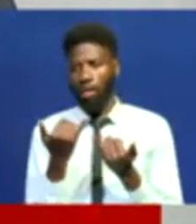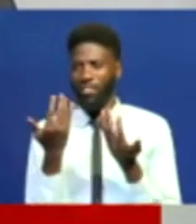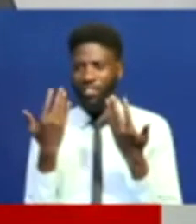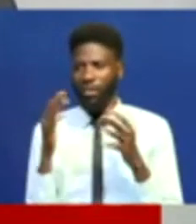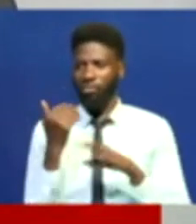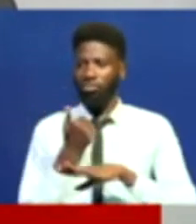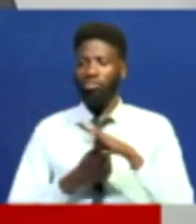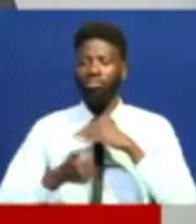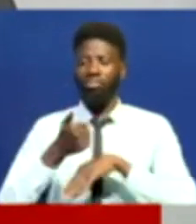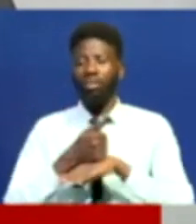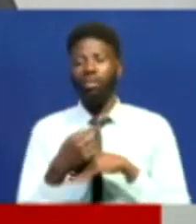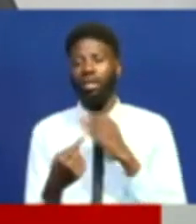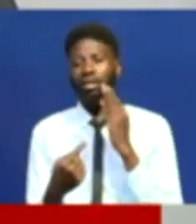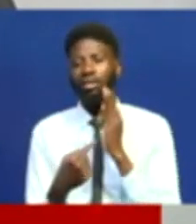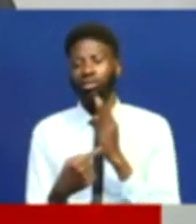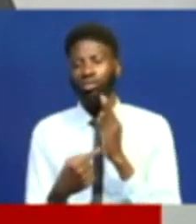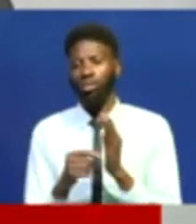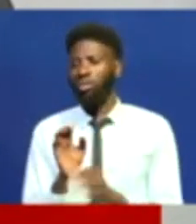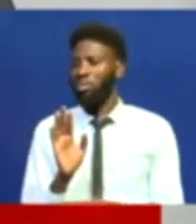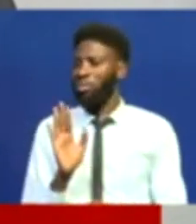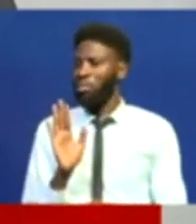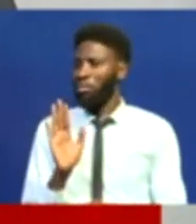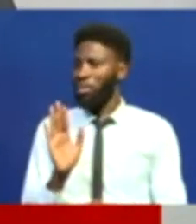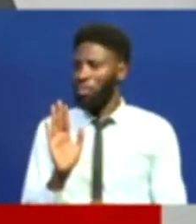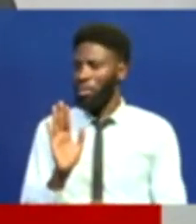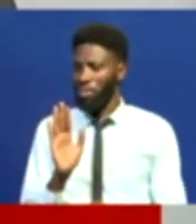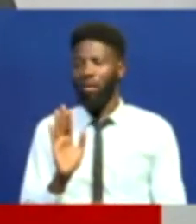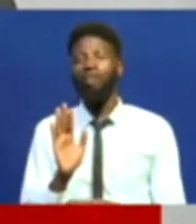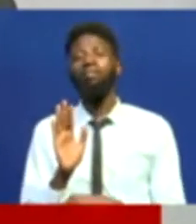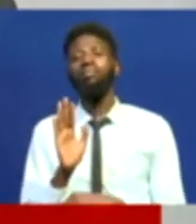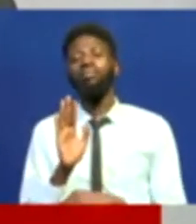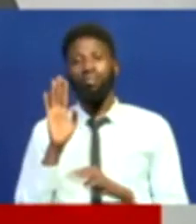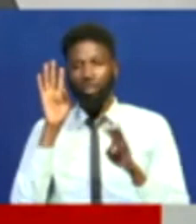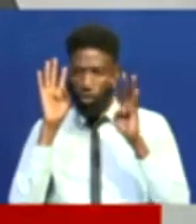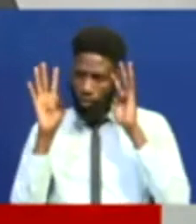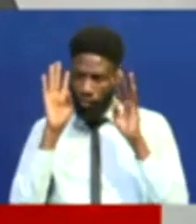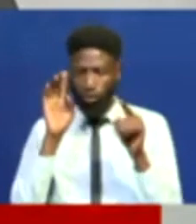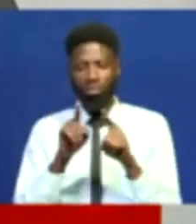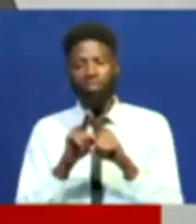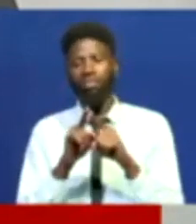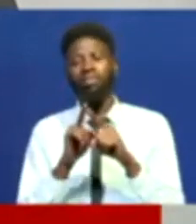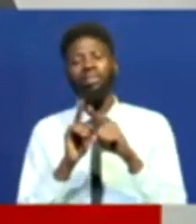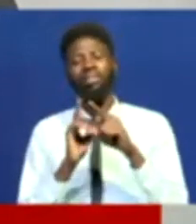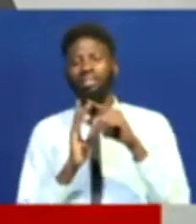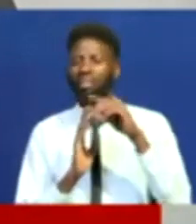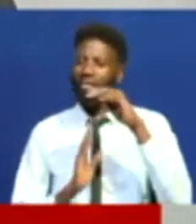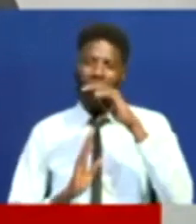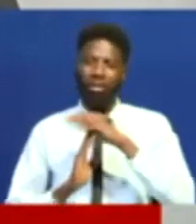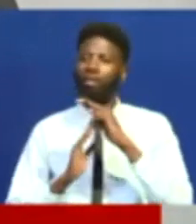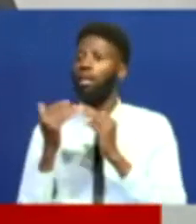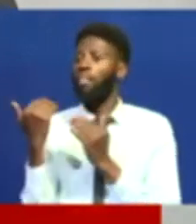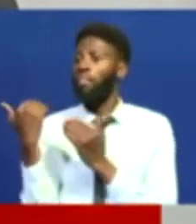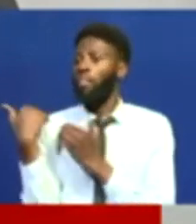the digital superhighway and the digital transformation as one of the key thematic areas that is going to drive